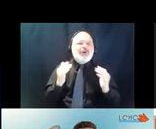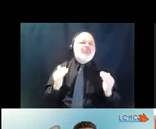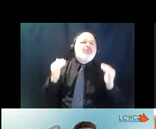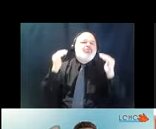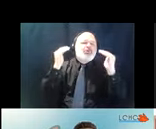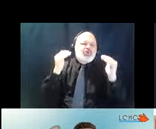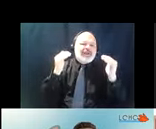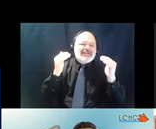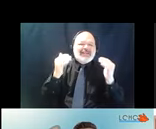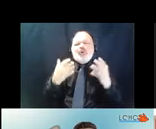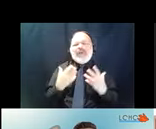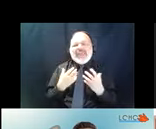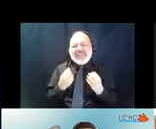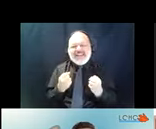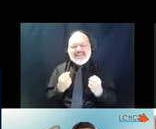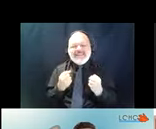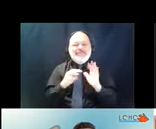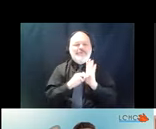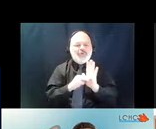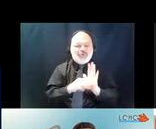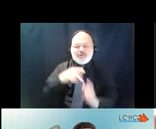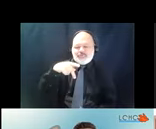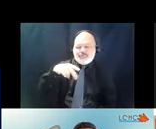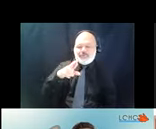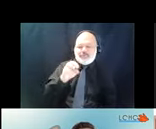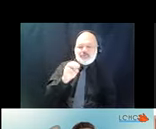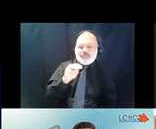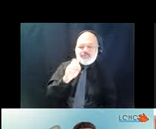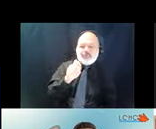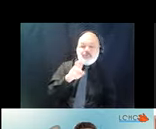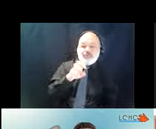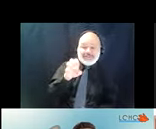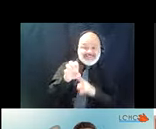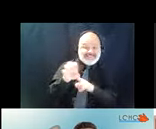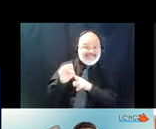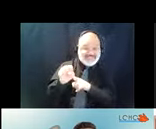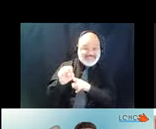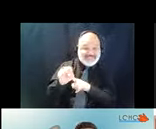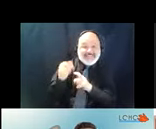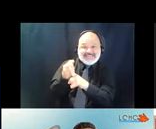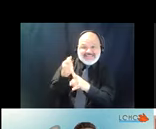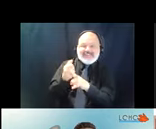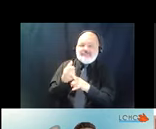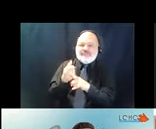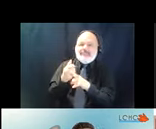health model. So Promotores are bilingual kind of cultural brokers between the community and the